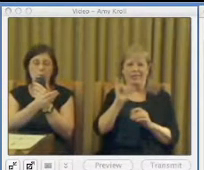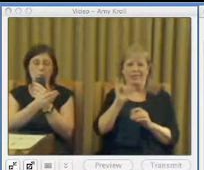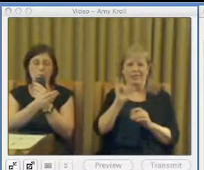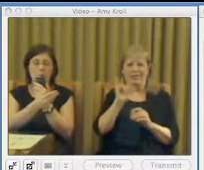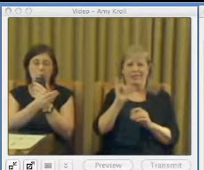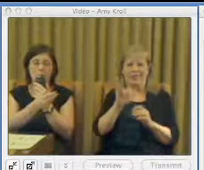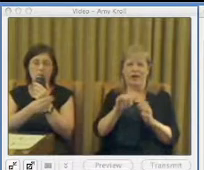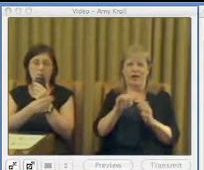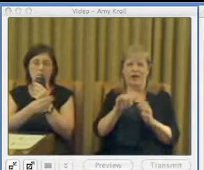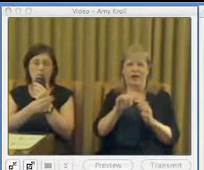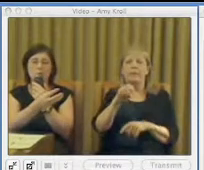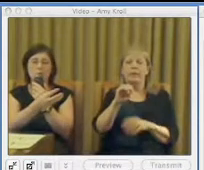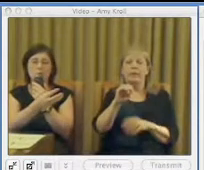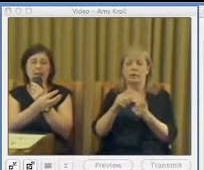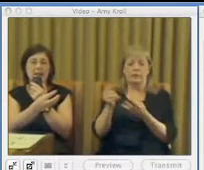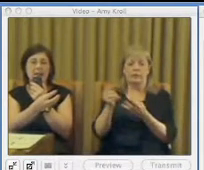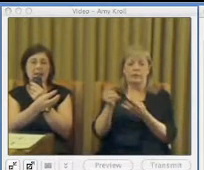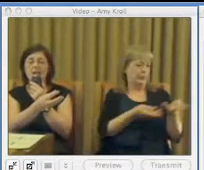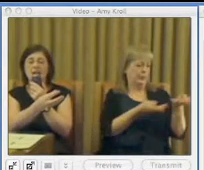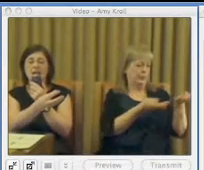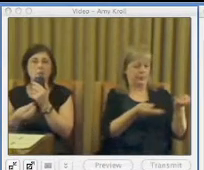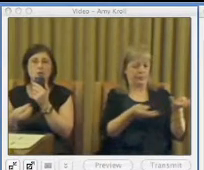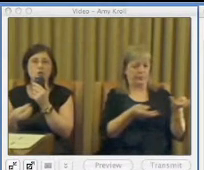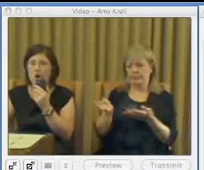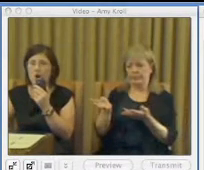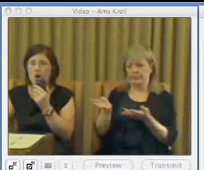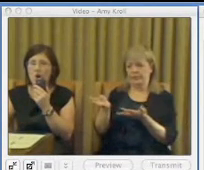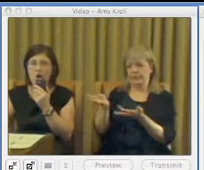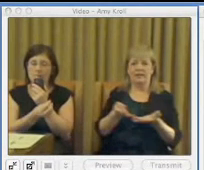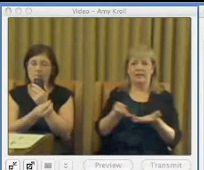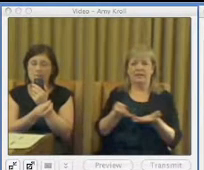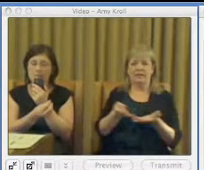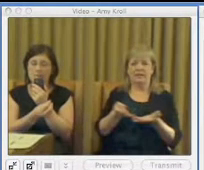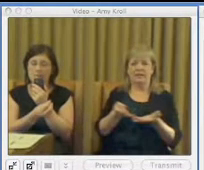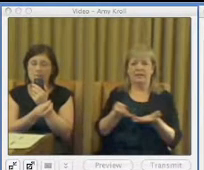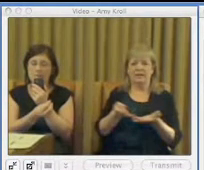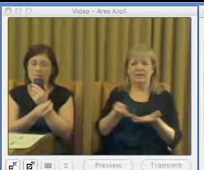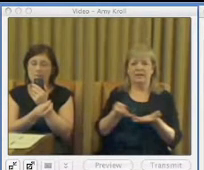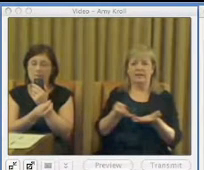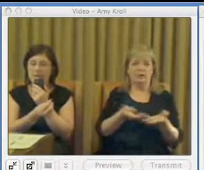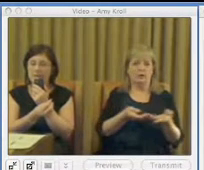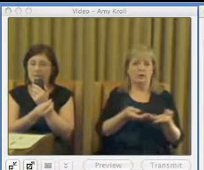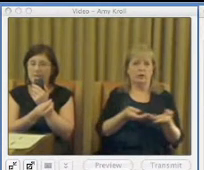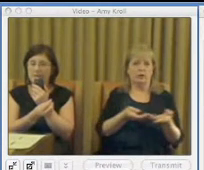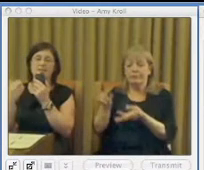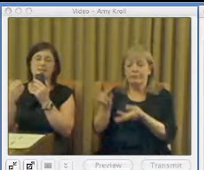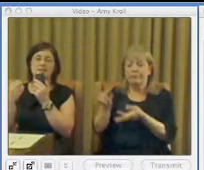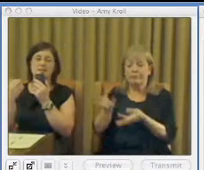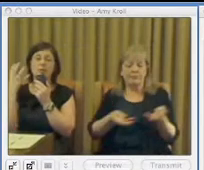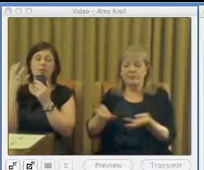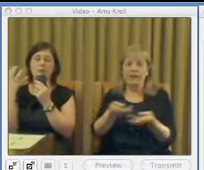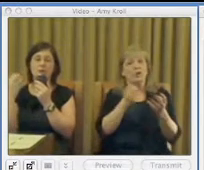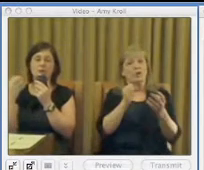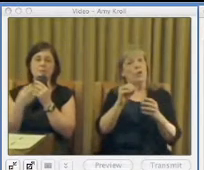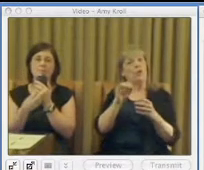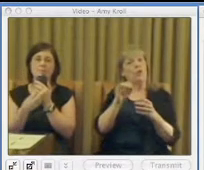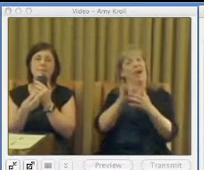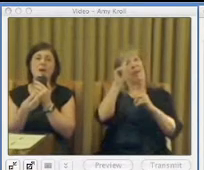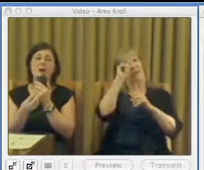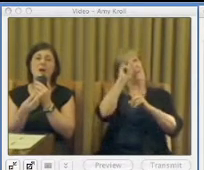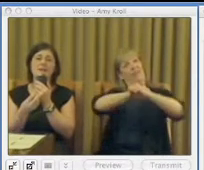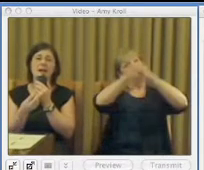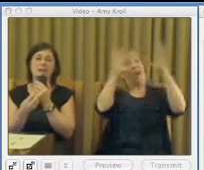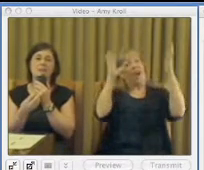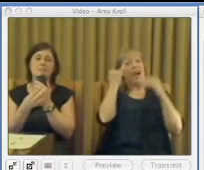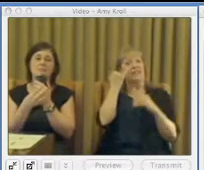a pipe or some kind of mechanism to relay, usually an electrical charge or something like that. So this metaphor